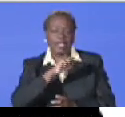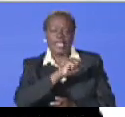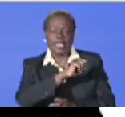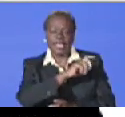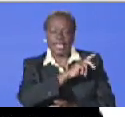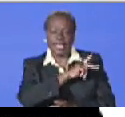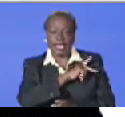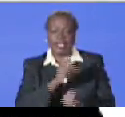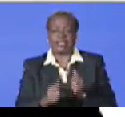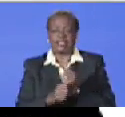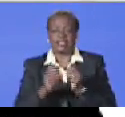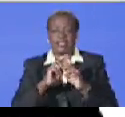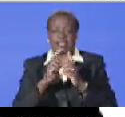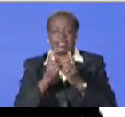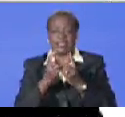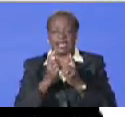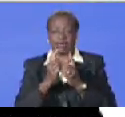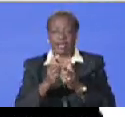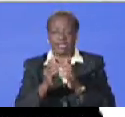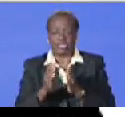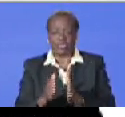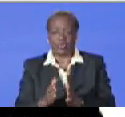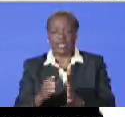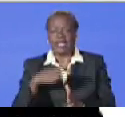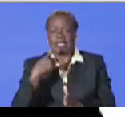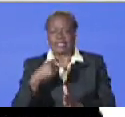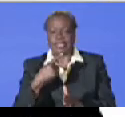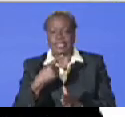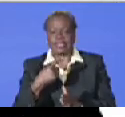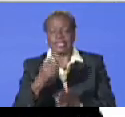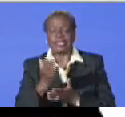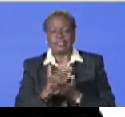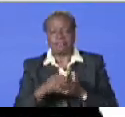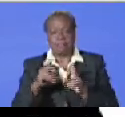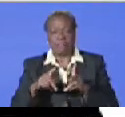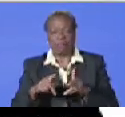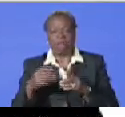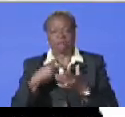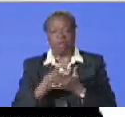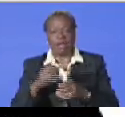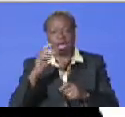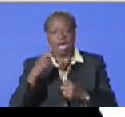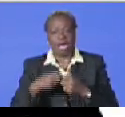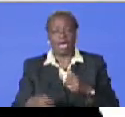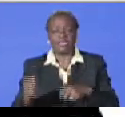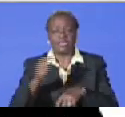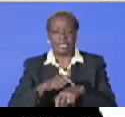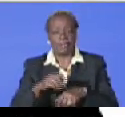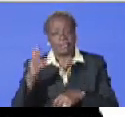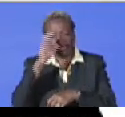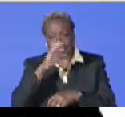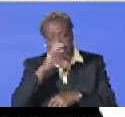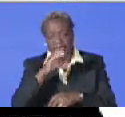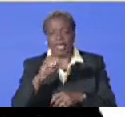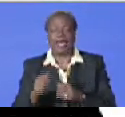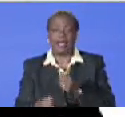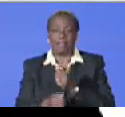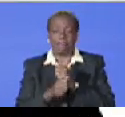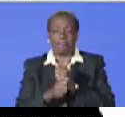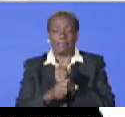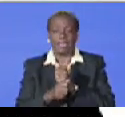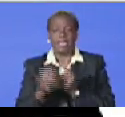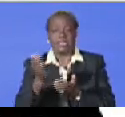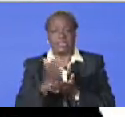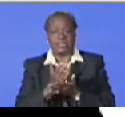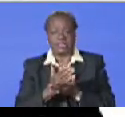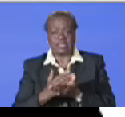says in addition to handling normal clientele, those who have fallen on hard times during this crisis are now also seeking aid. With some